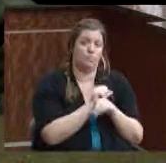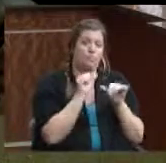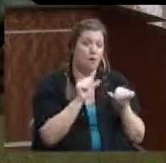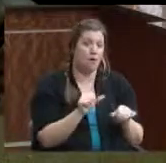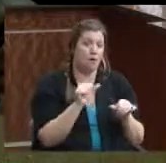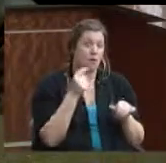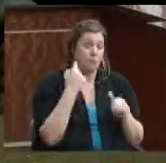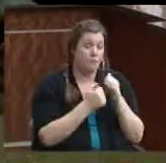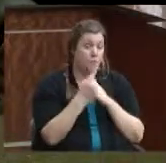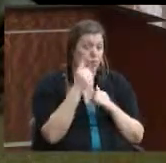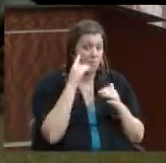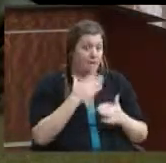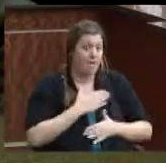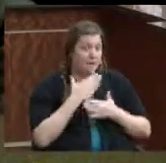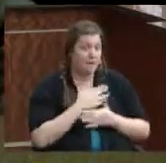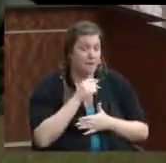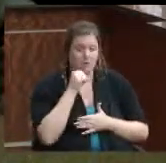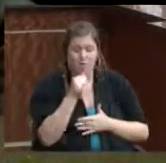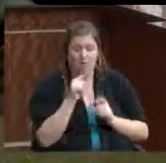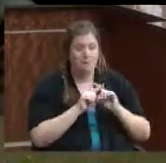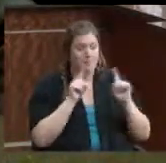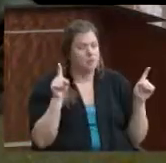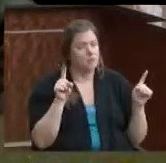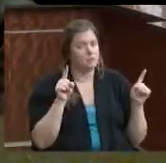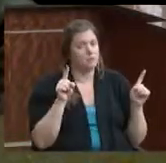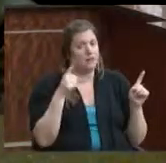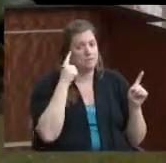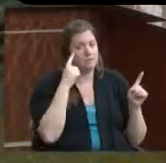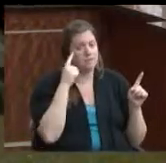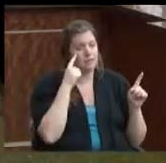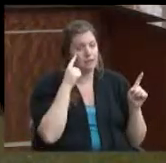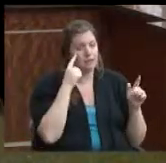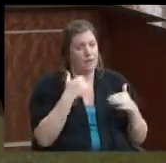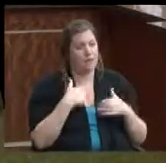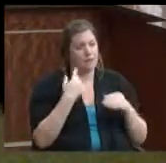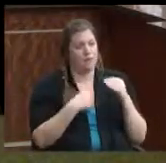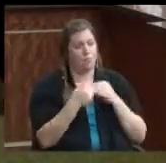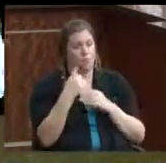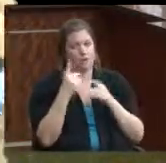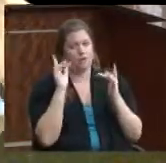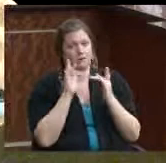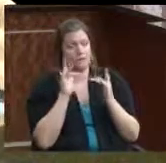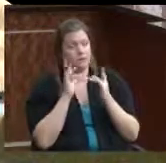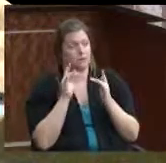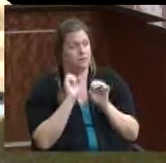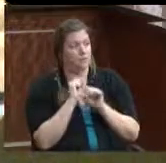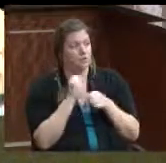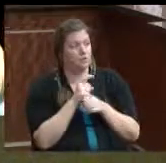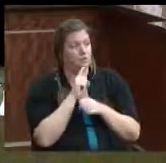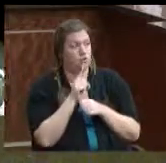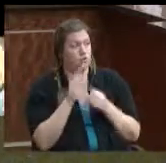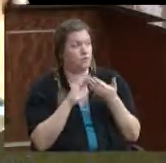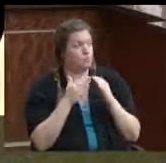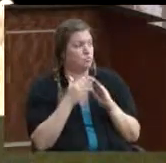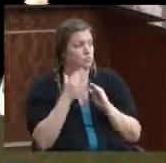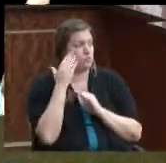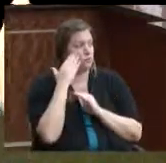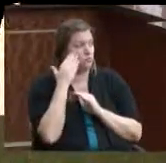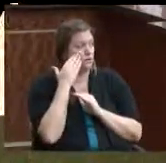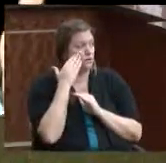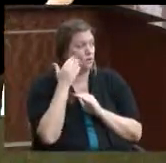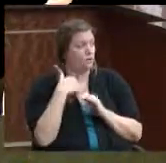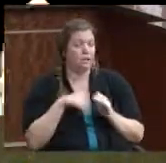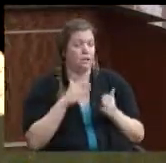we make everybody happy? Probably not, but I think that having one contact to make sure the community is aware, we